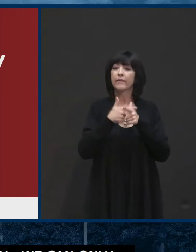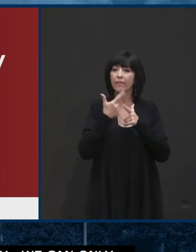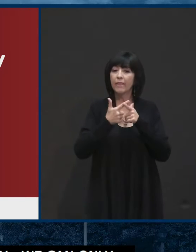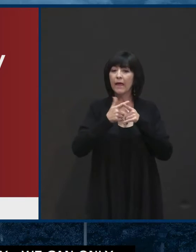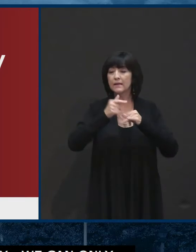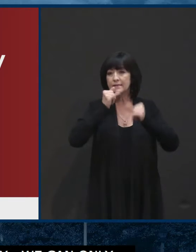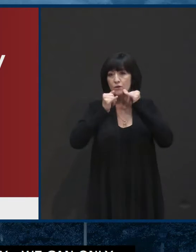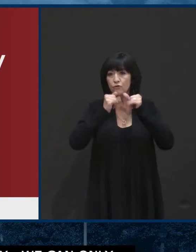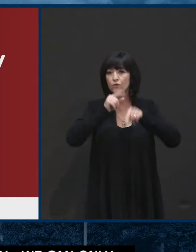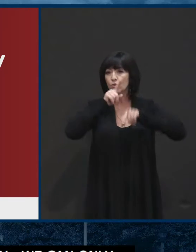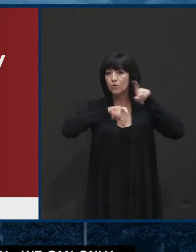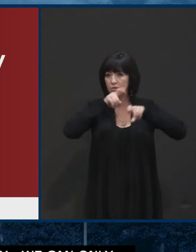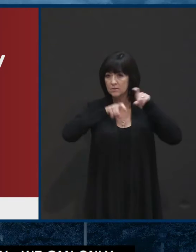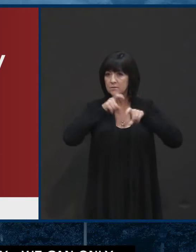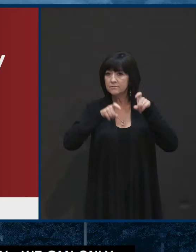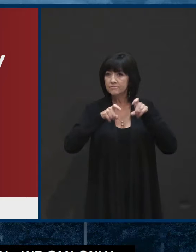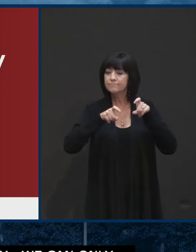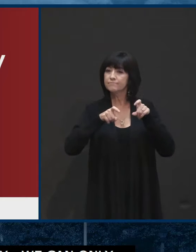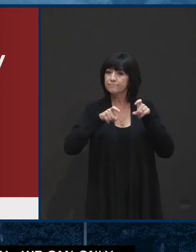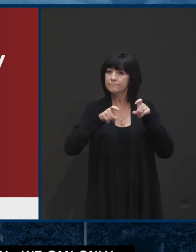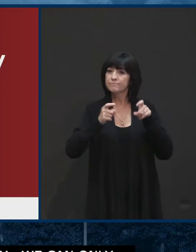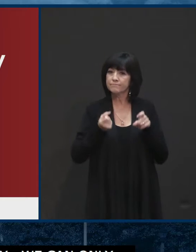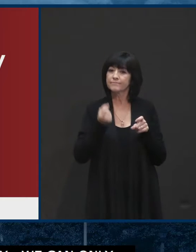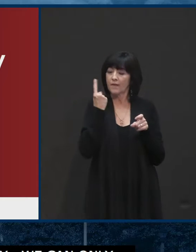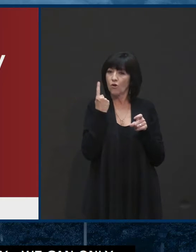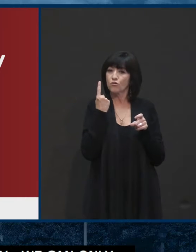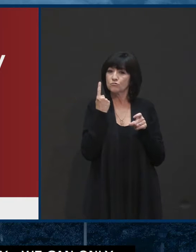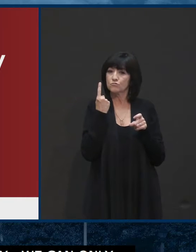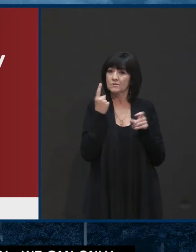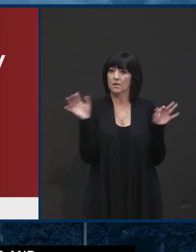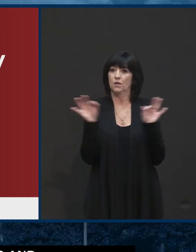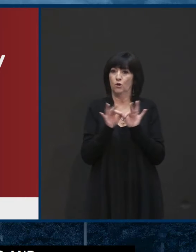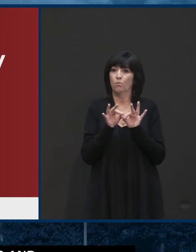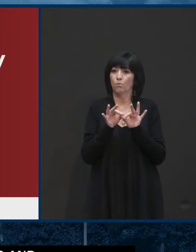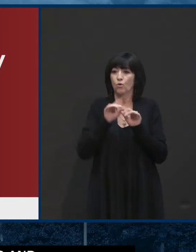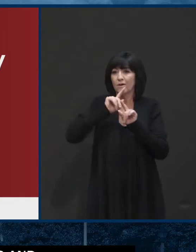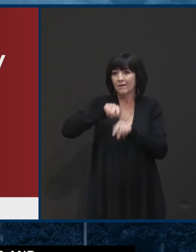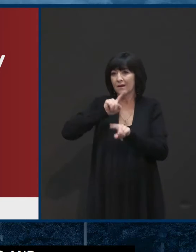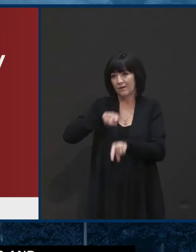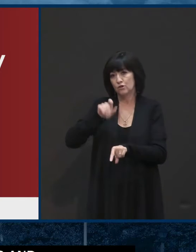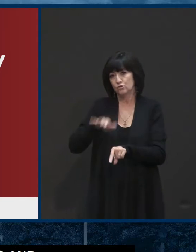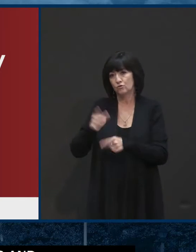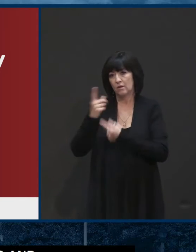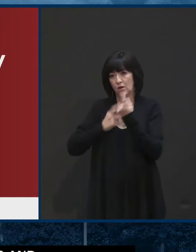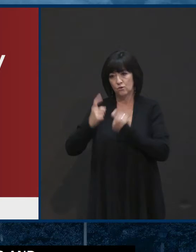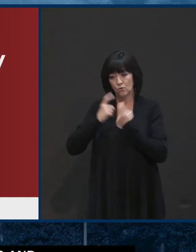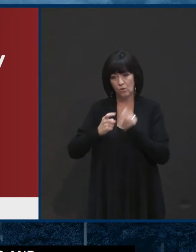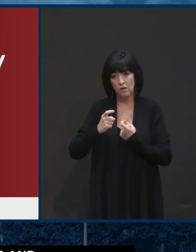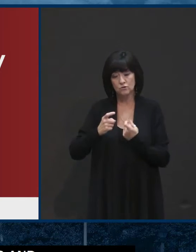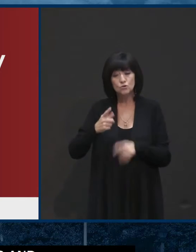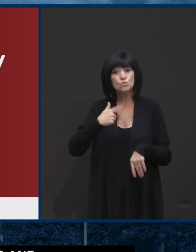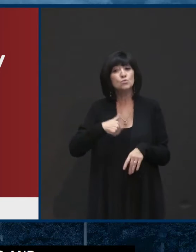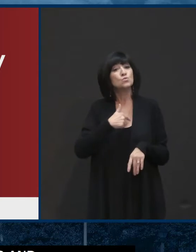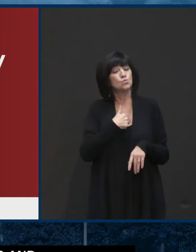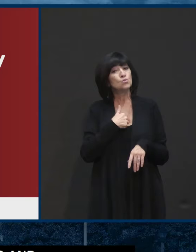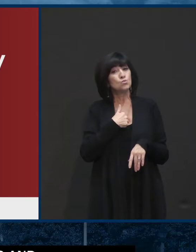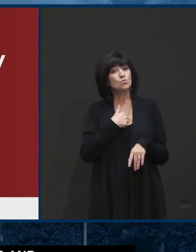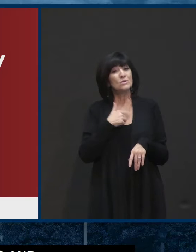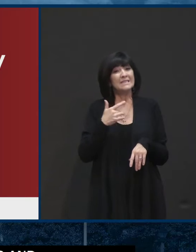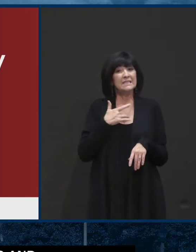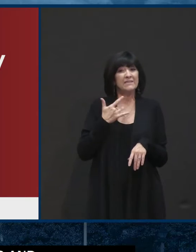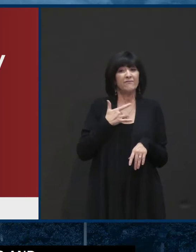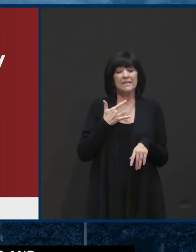we're a little bit higher than where we want to be, but we're certainly not as bad as many, many states across the country that are